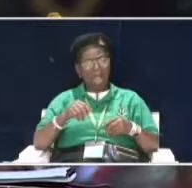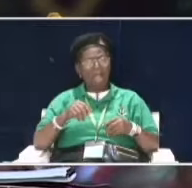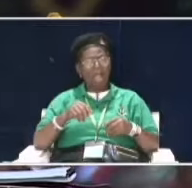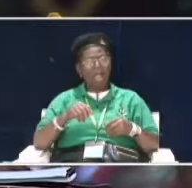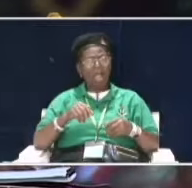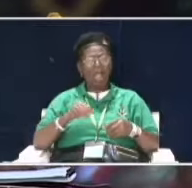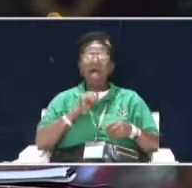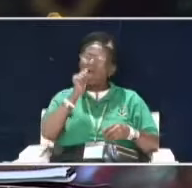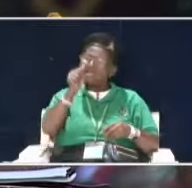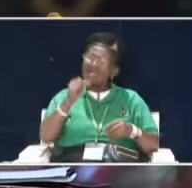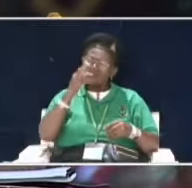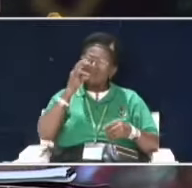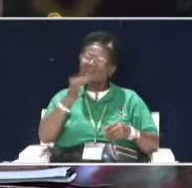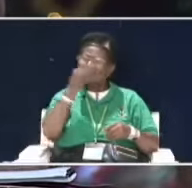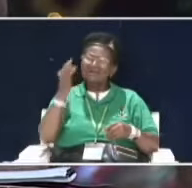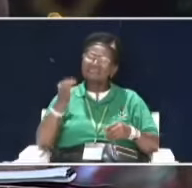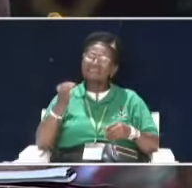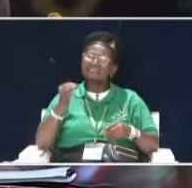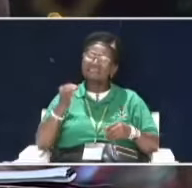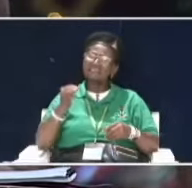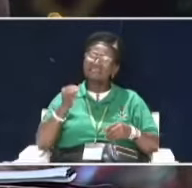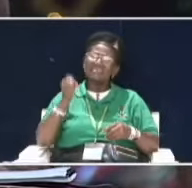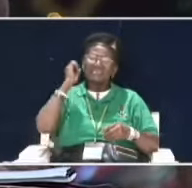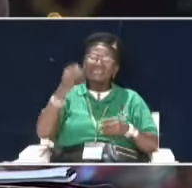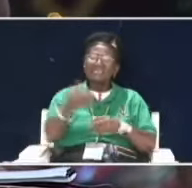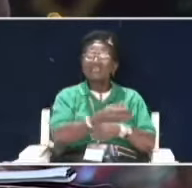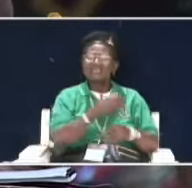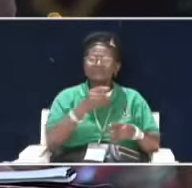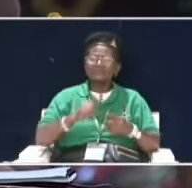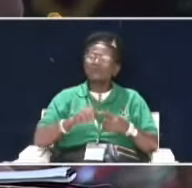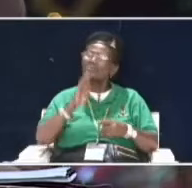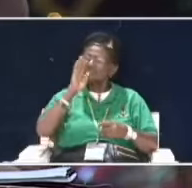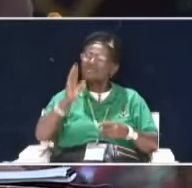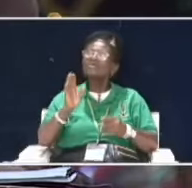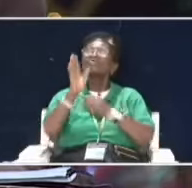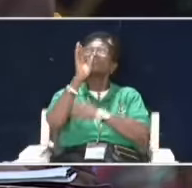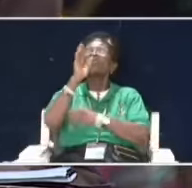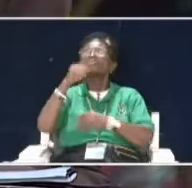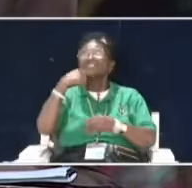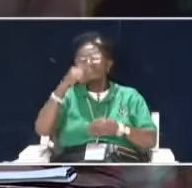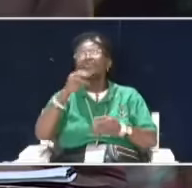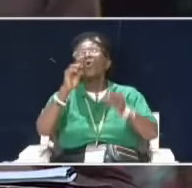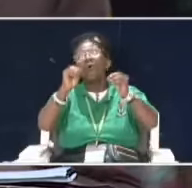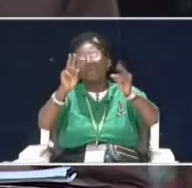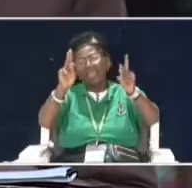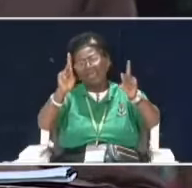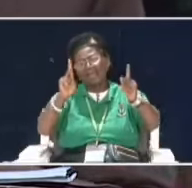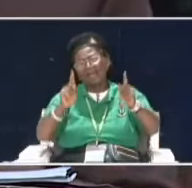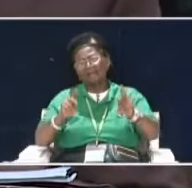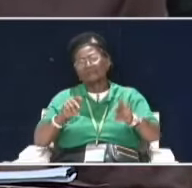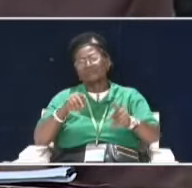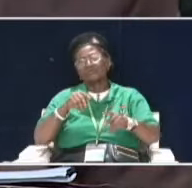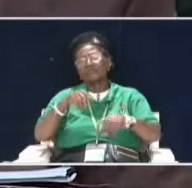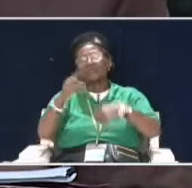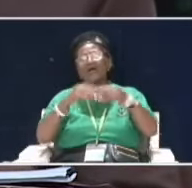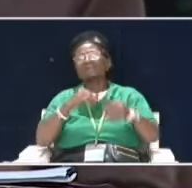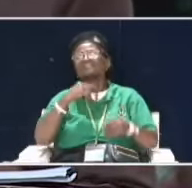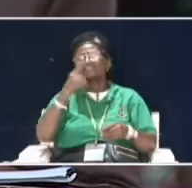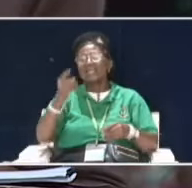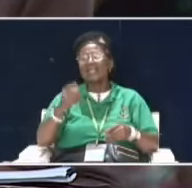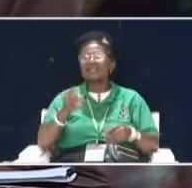Fasting, he claims to be God. Said, all right, go and tell him the following.